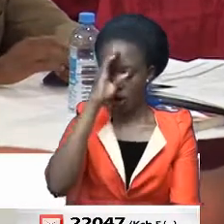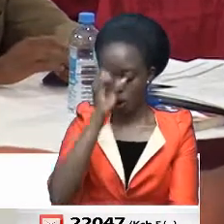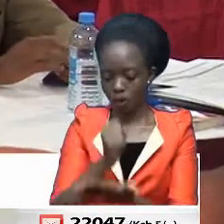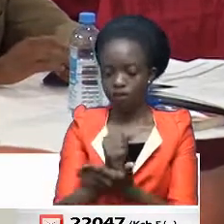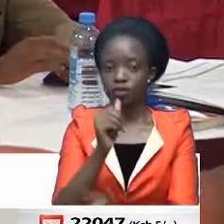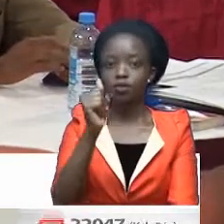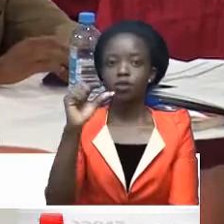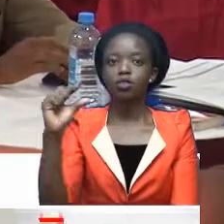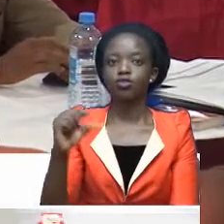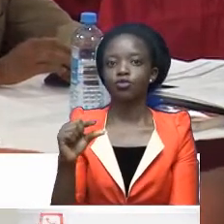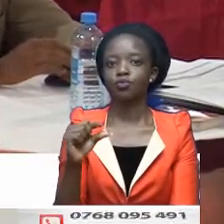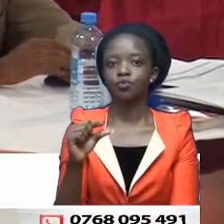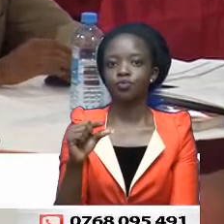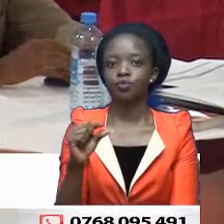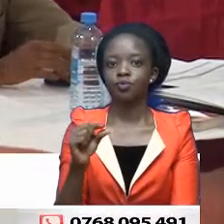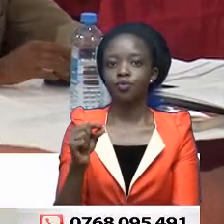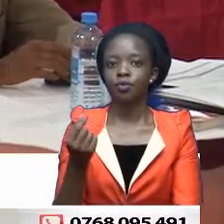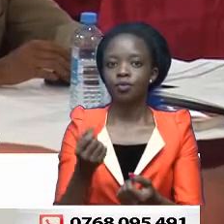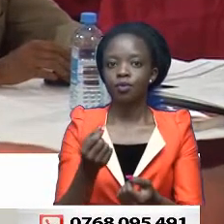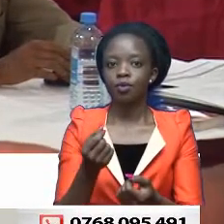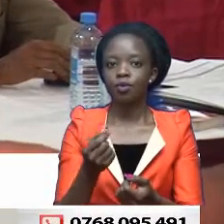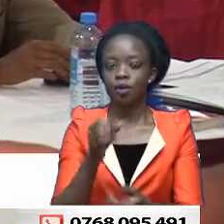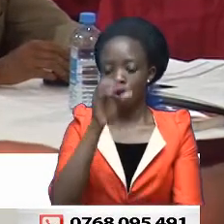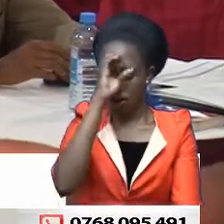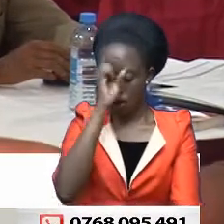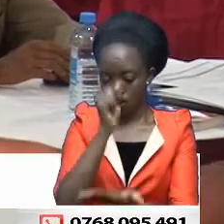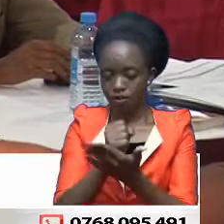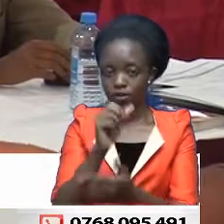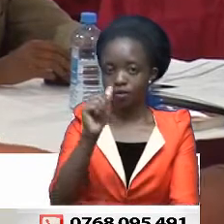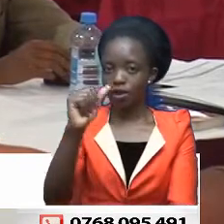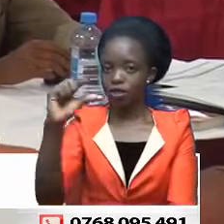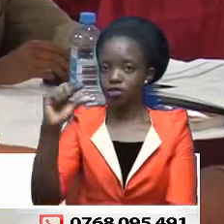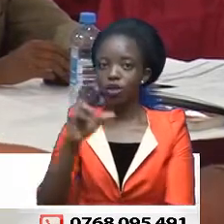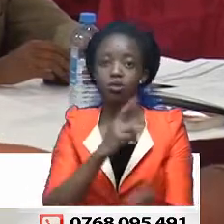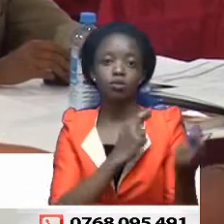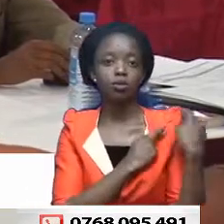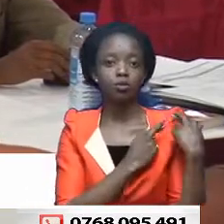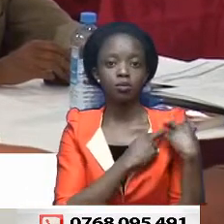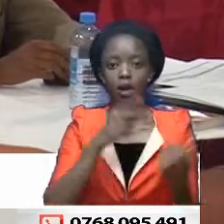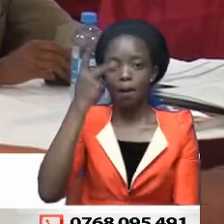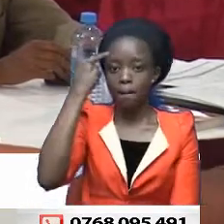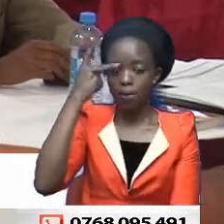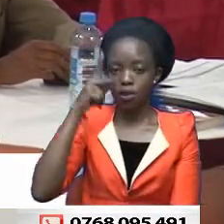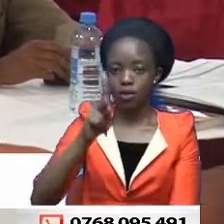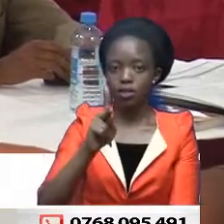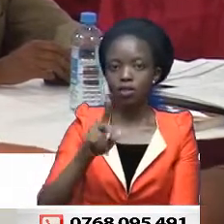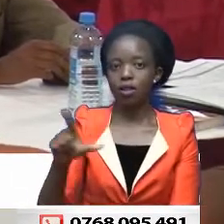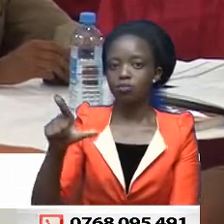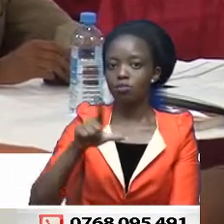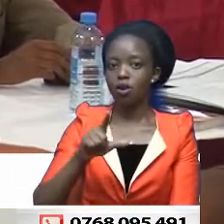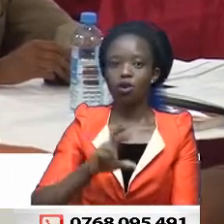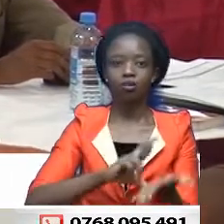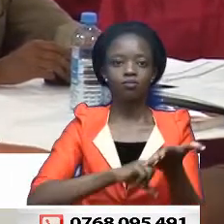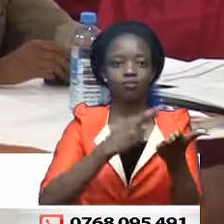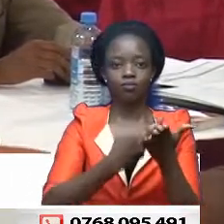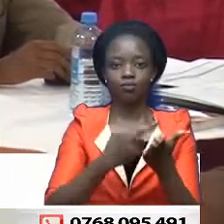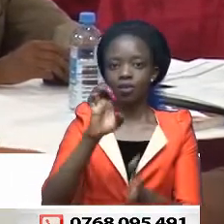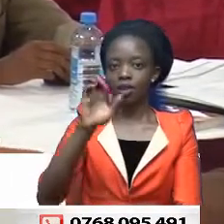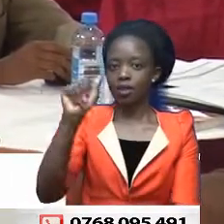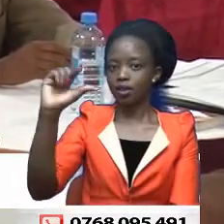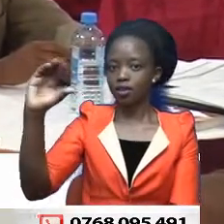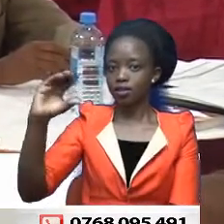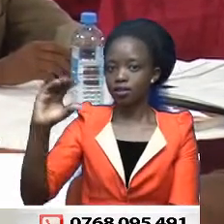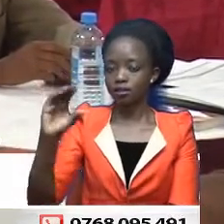General. The Office of the Attorney General is responsible in terms of policy and legal legislation, and EACC comes